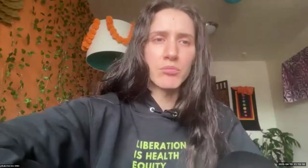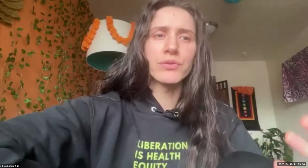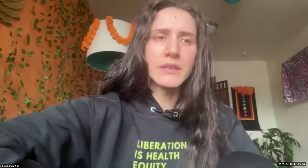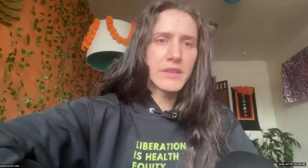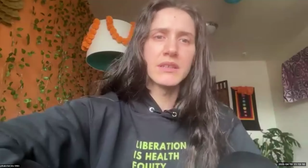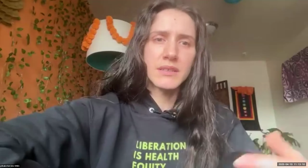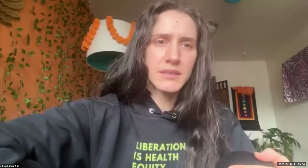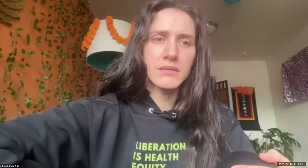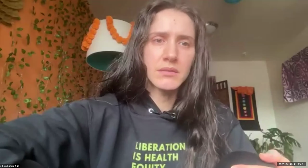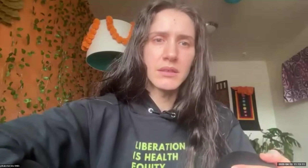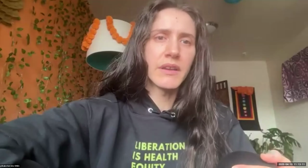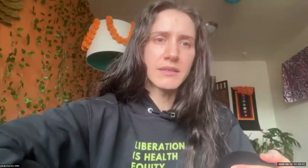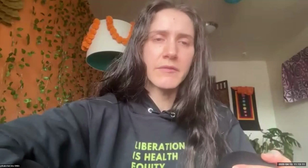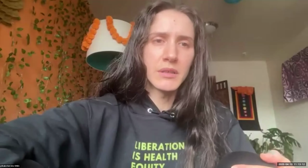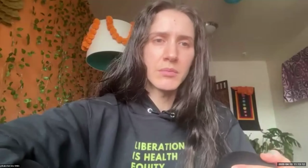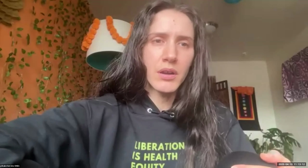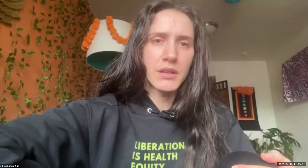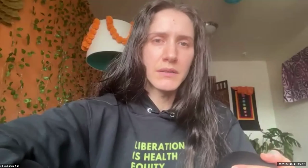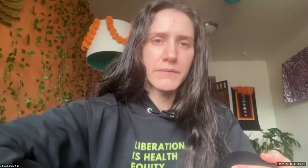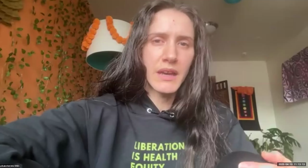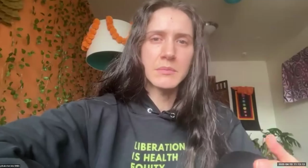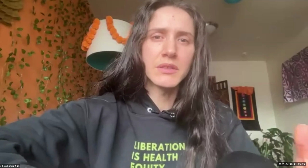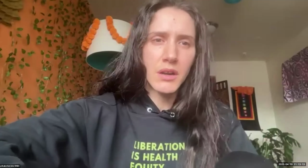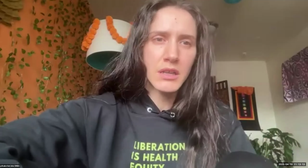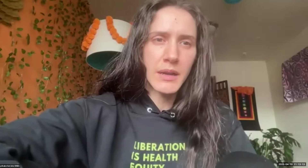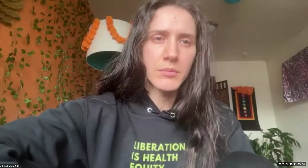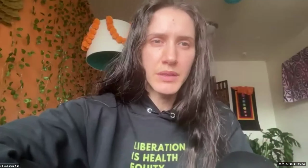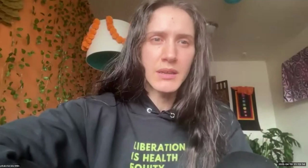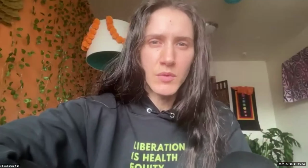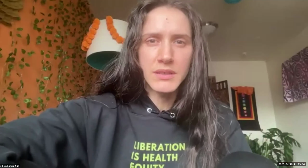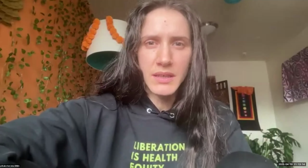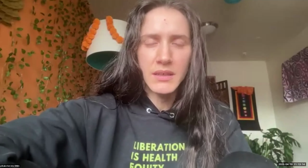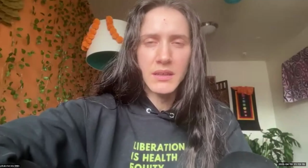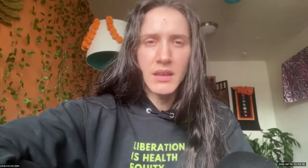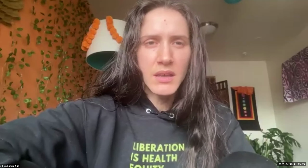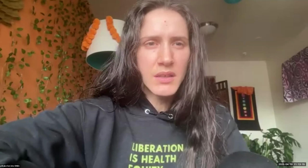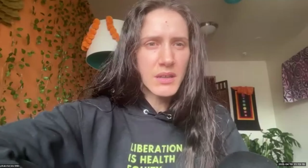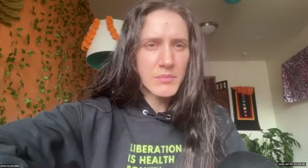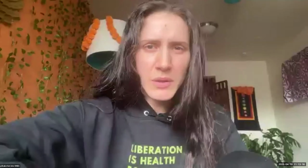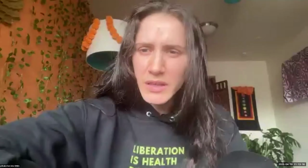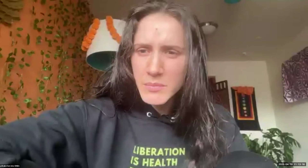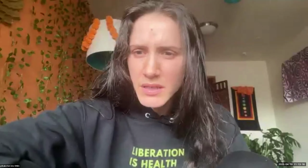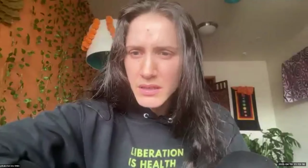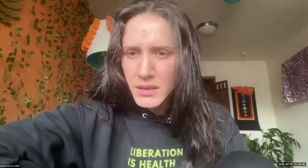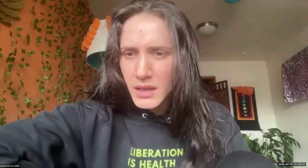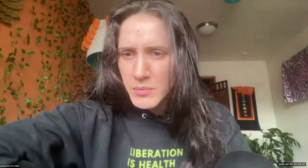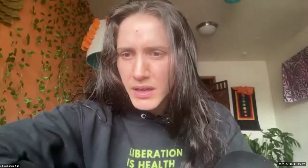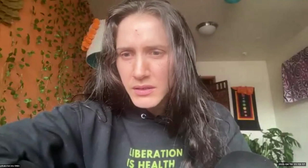I have in previous events I've been a part of that has been talking about BM 110. So